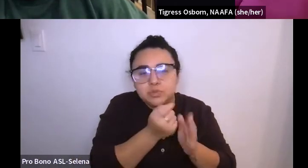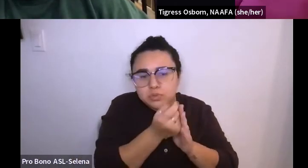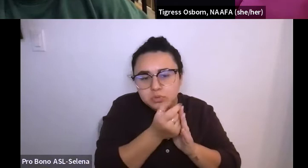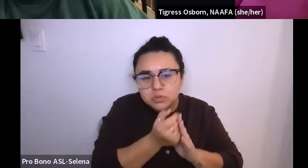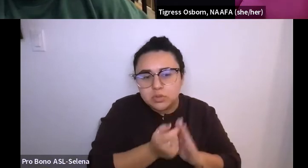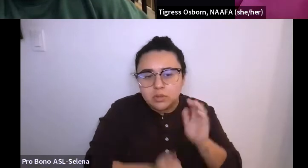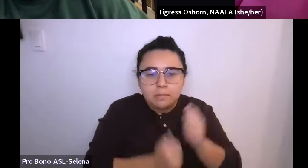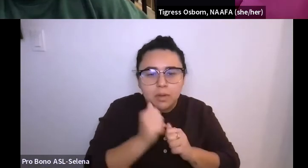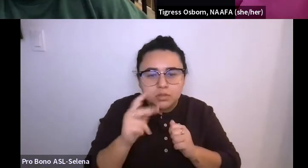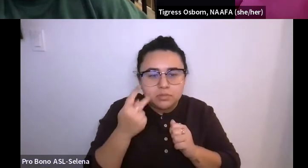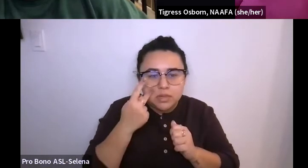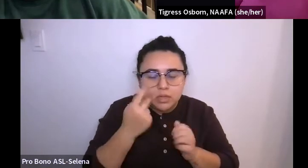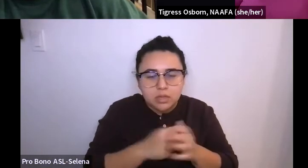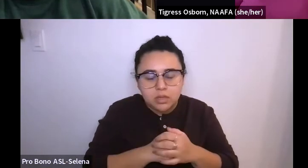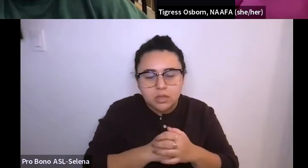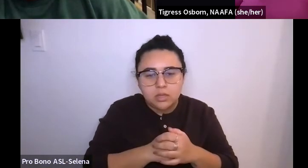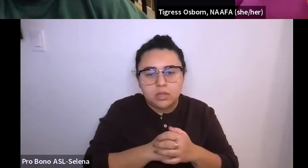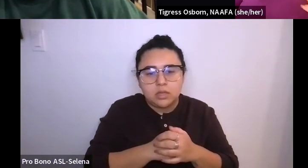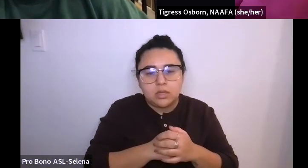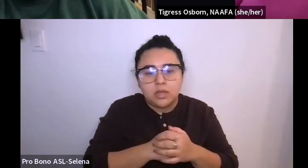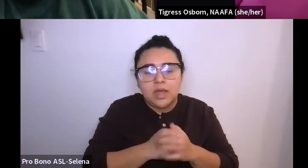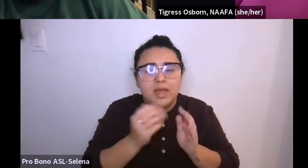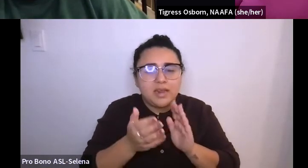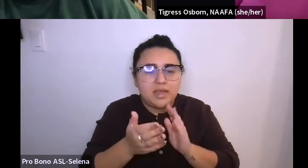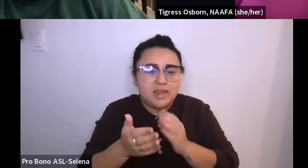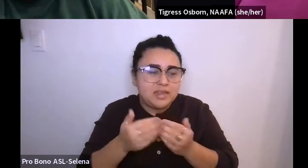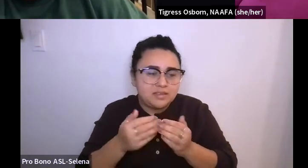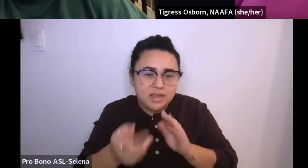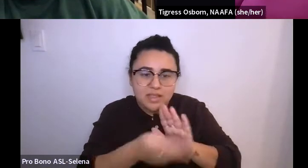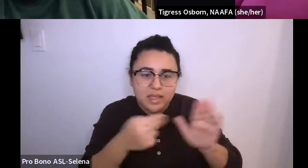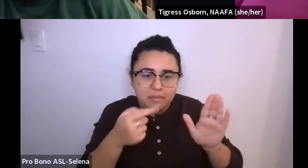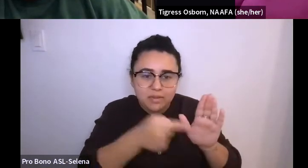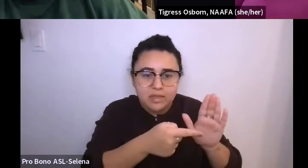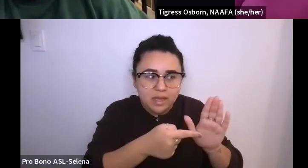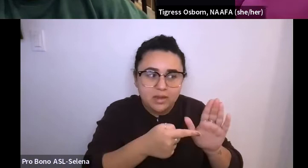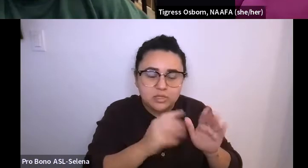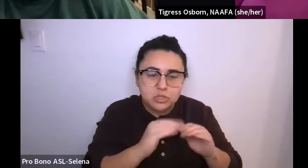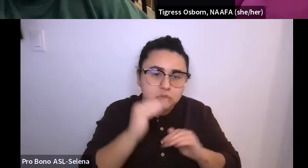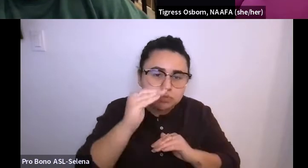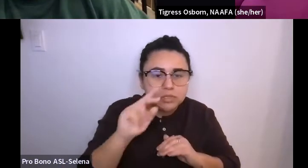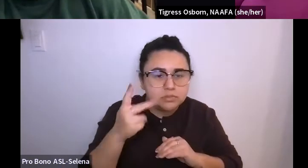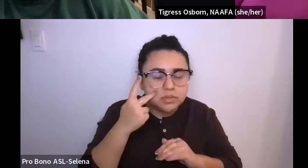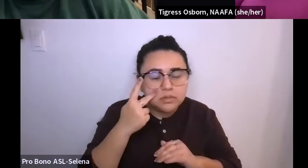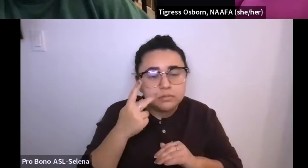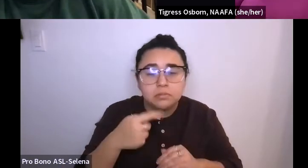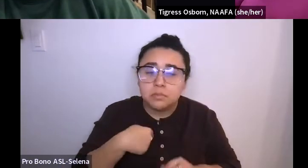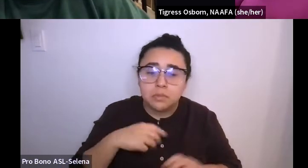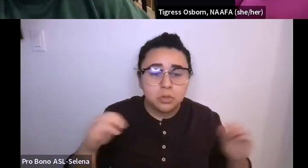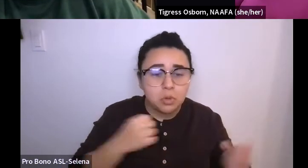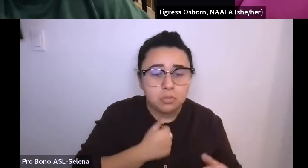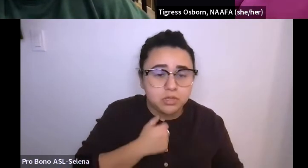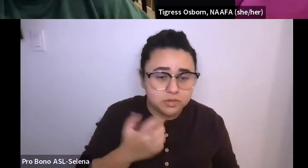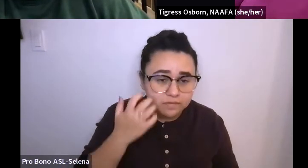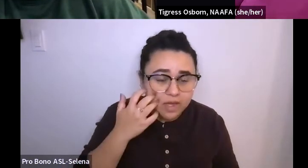like how easy it is to define it as the most political. It's like, just, I'm unapologetically fat. That's too political, you know? I think about someone